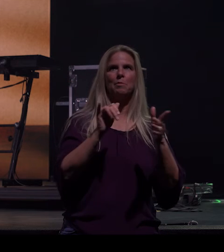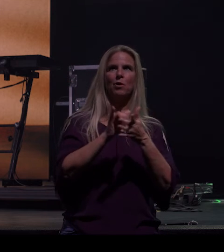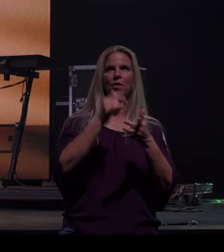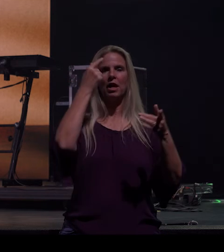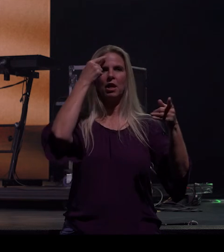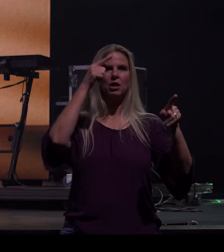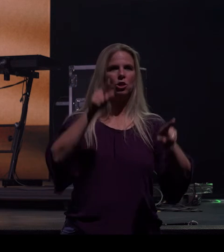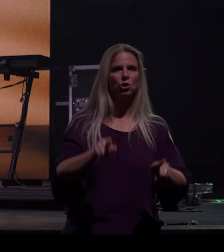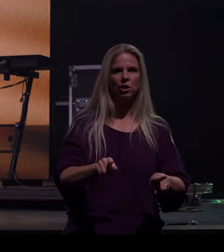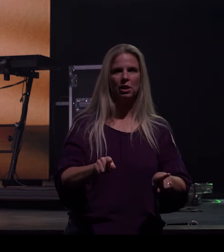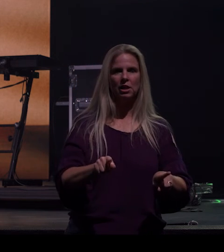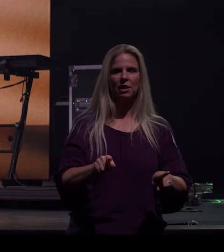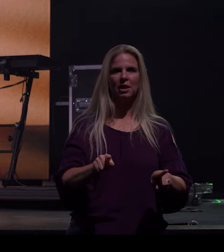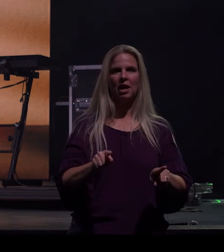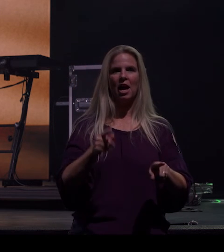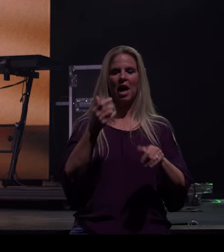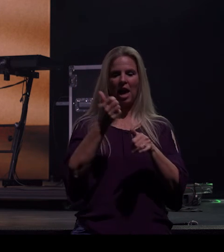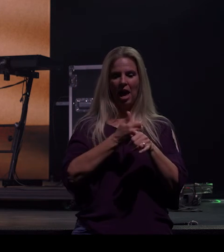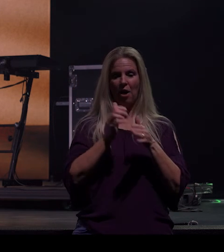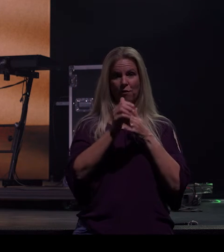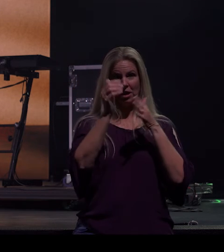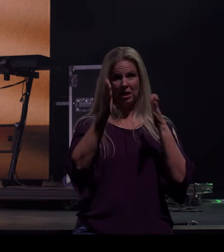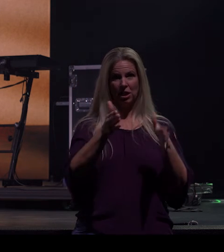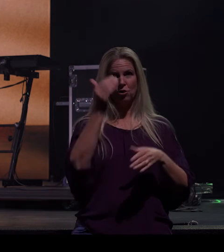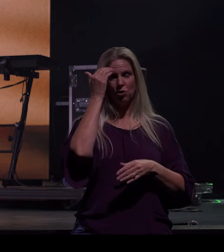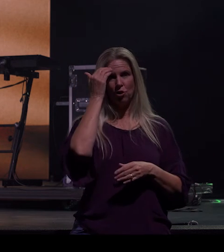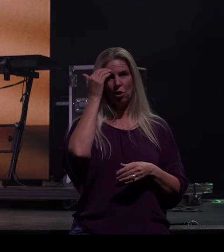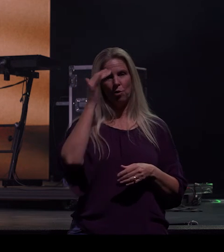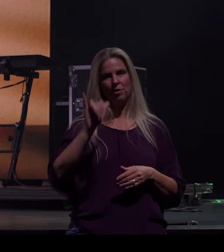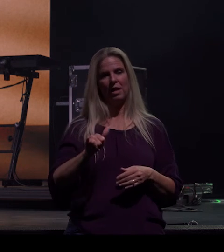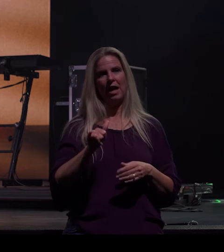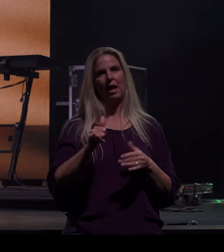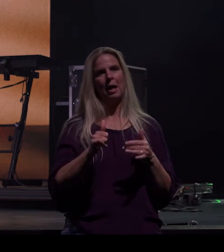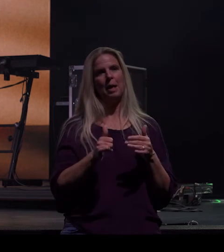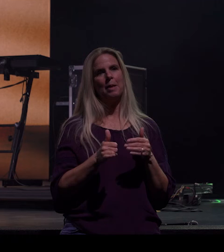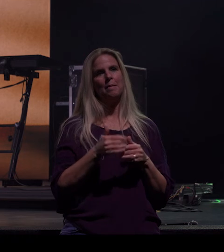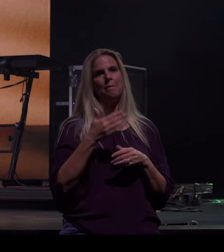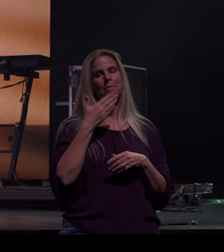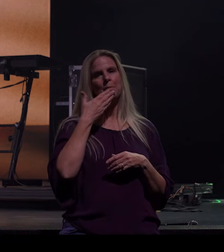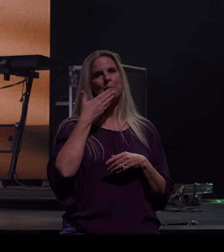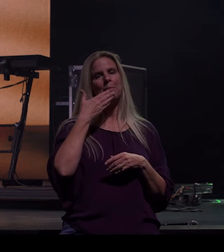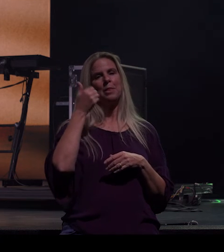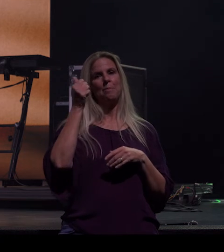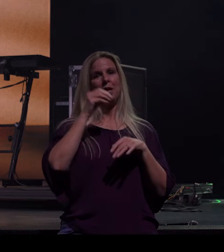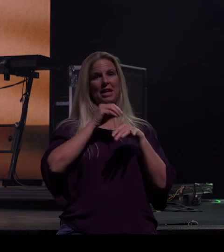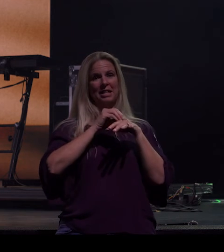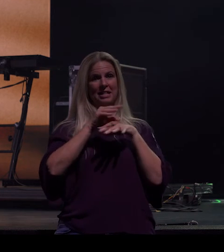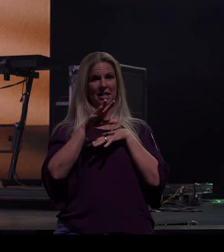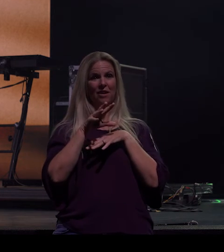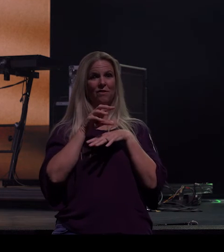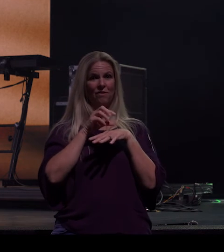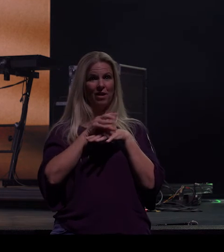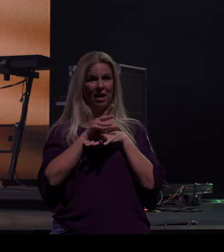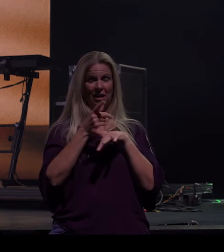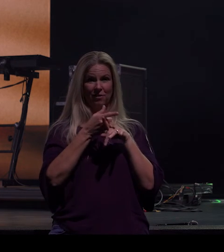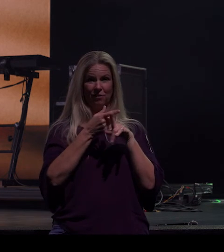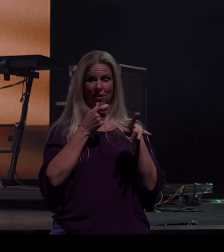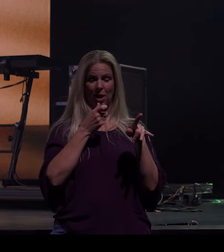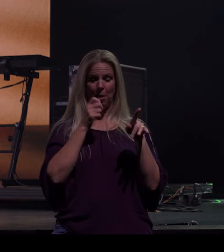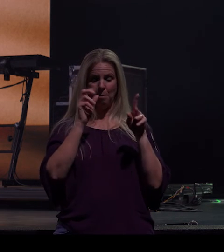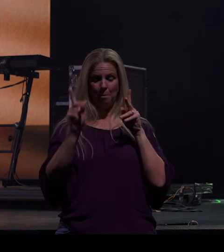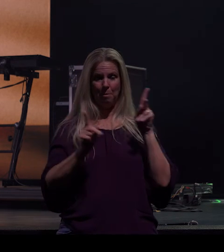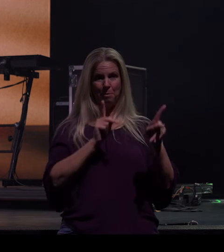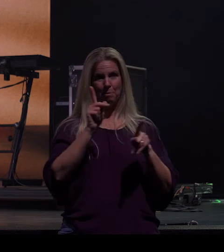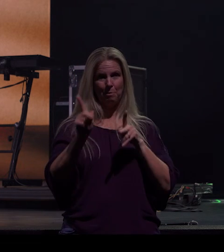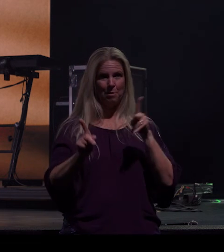tendency. What every leader here knows is that some of the best advice you've gotten, some of the best input you've gotten is from people that